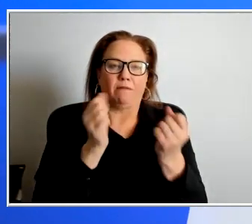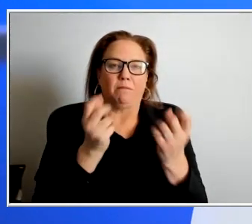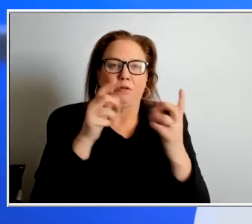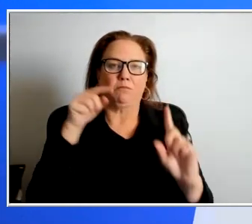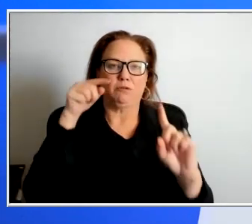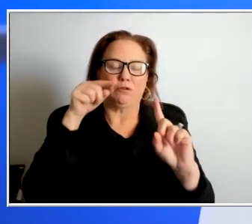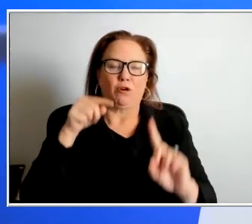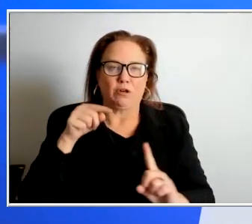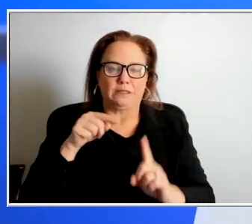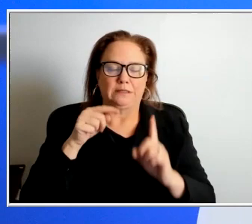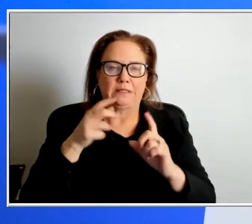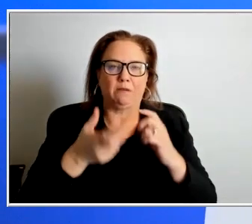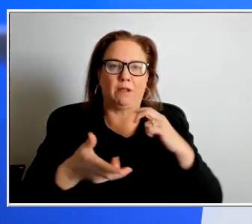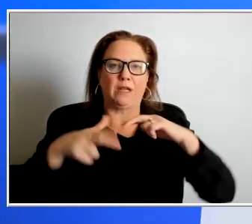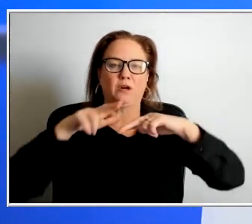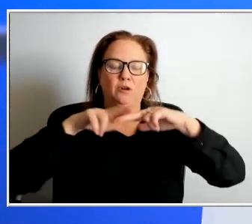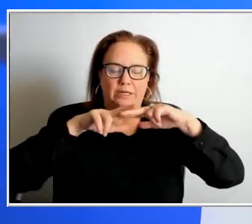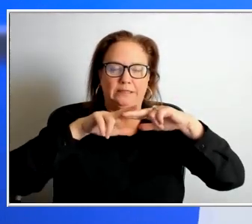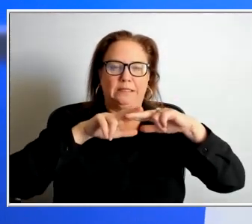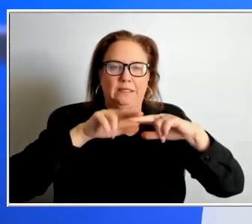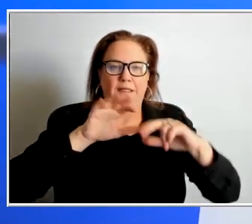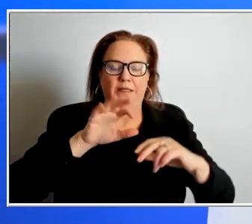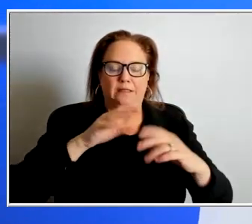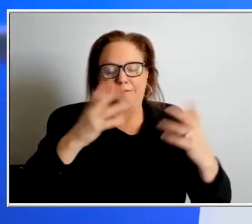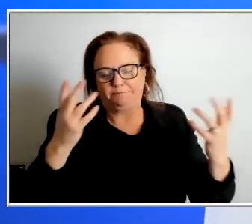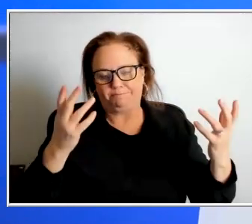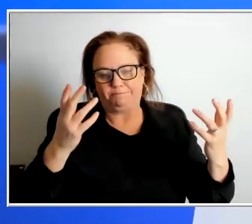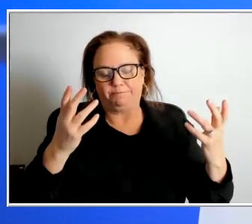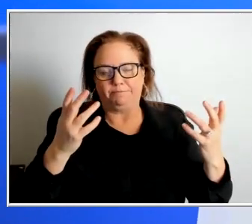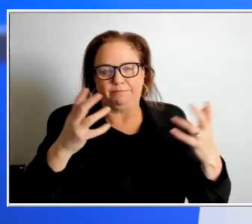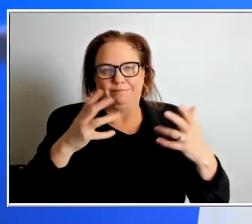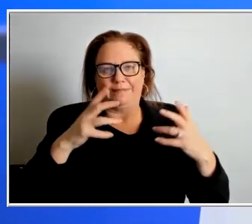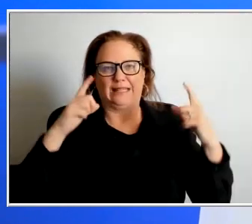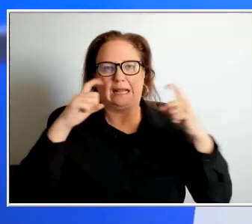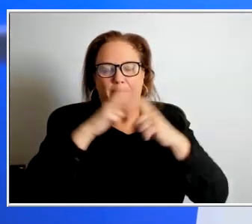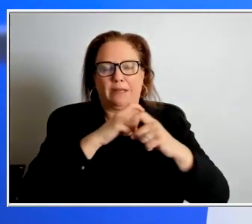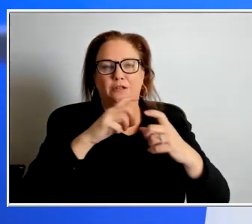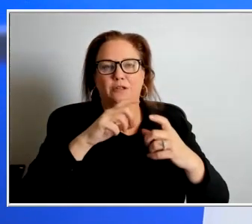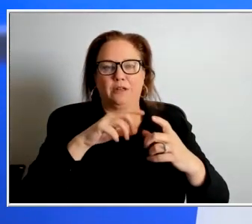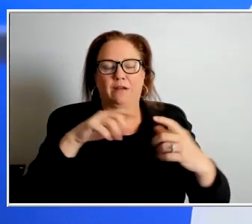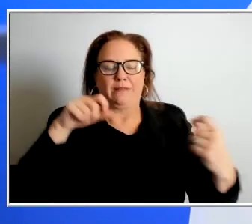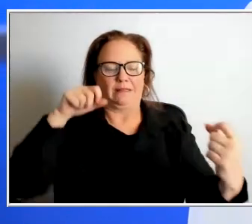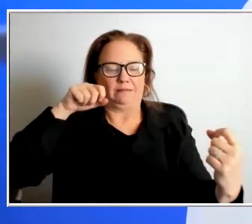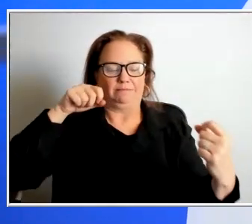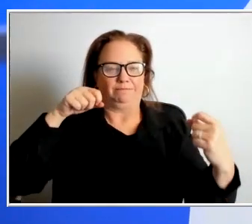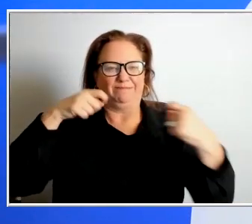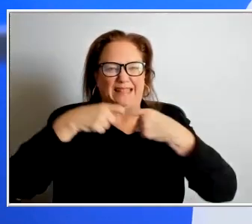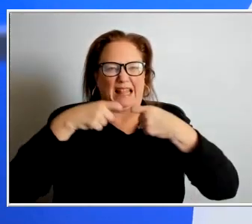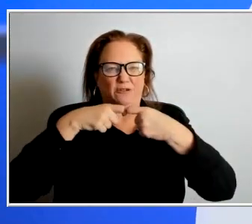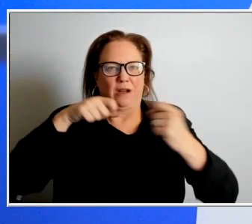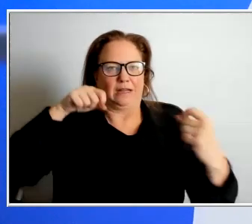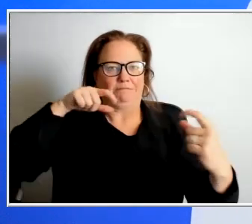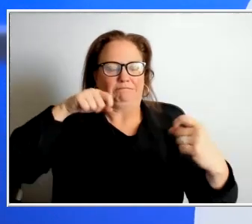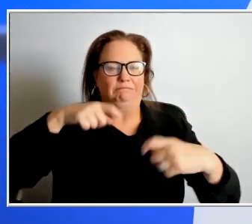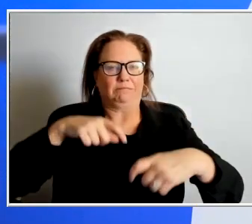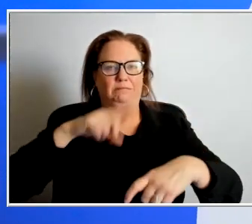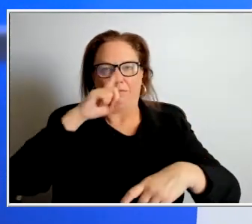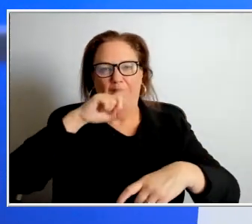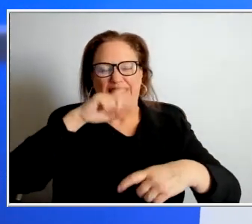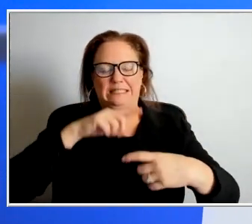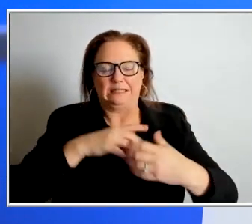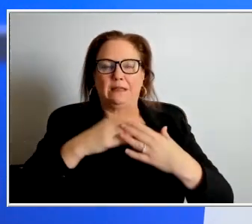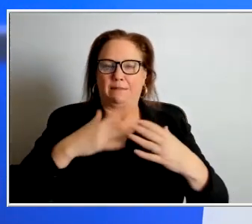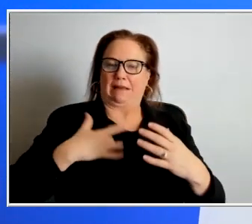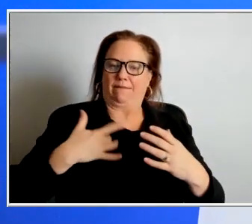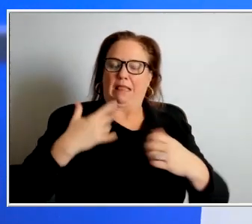will increase the degrees of freedom or the intricacy of the myoelectric prosthesis and hopefully make it feel as